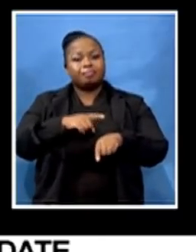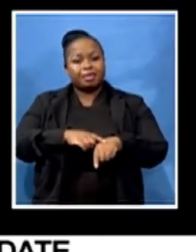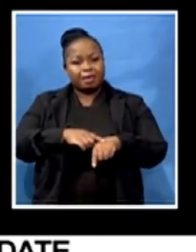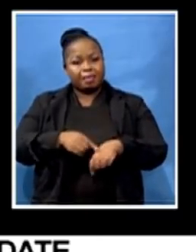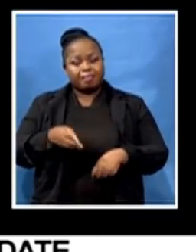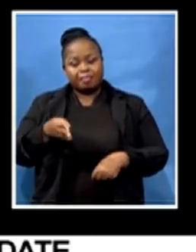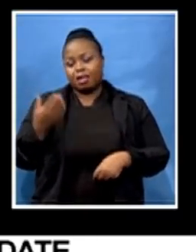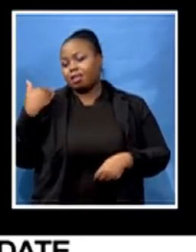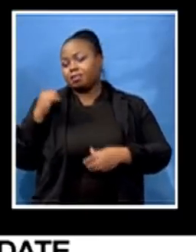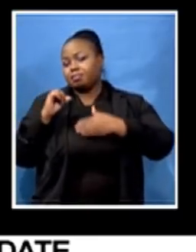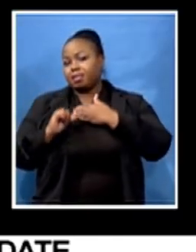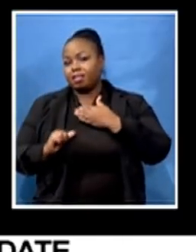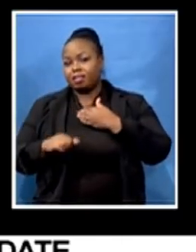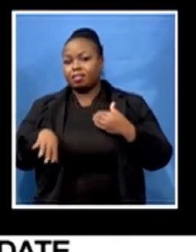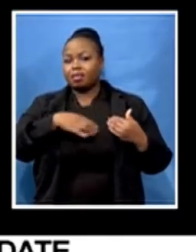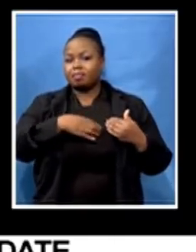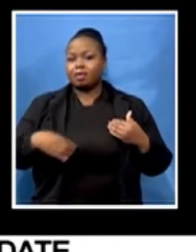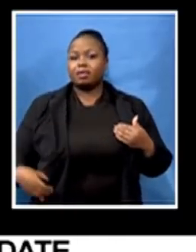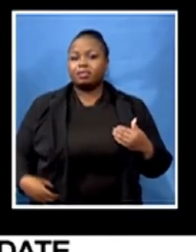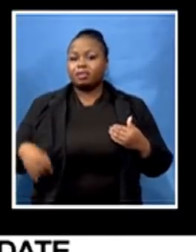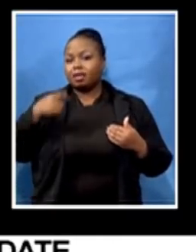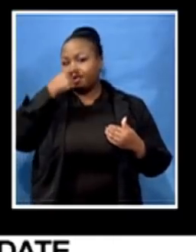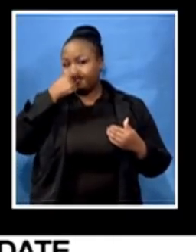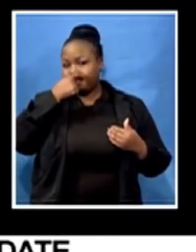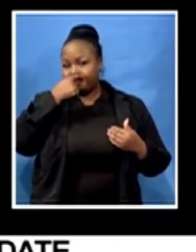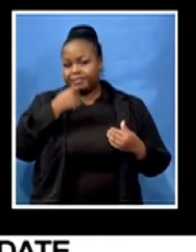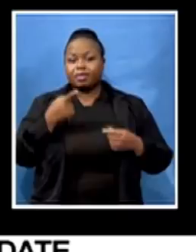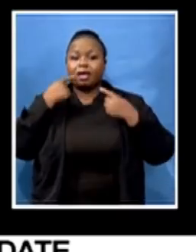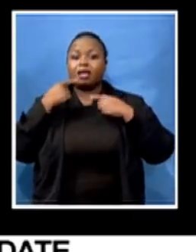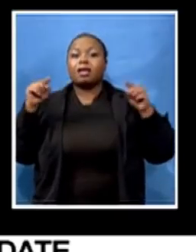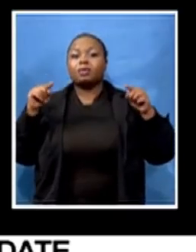our lockdown has revealed a very sad